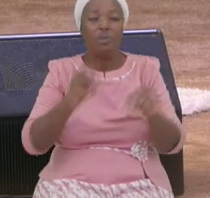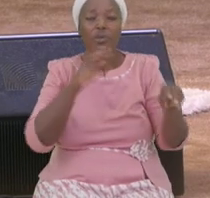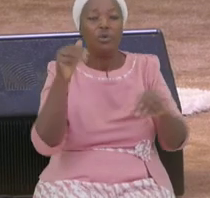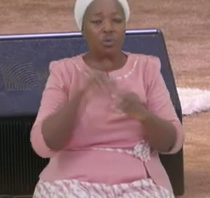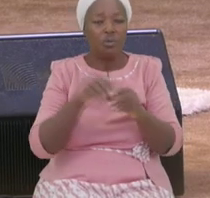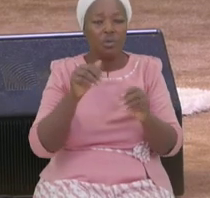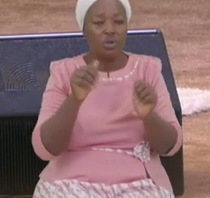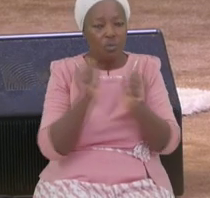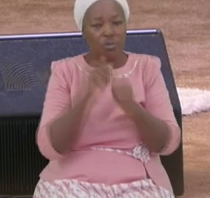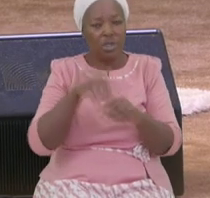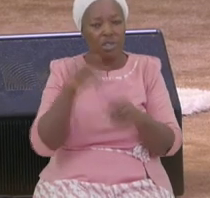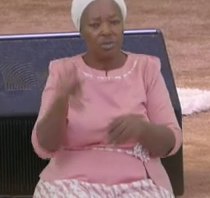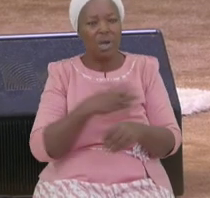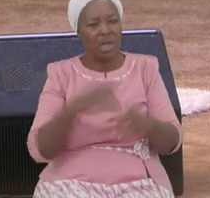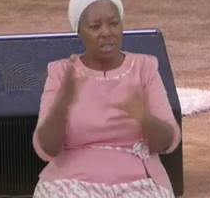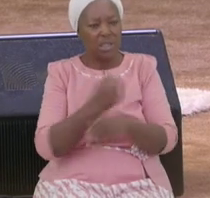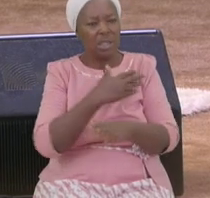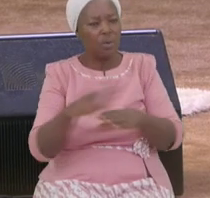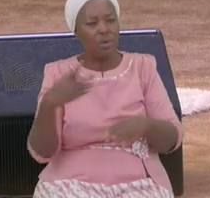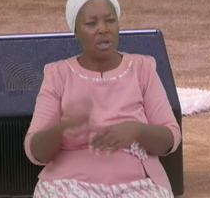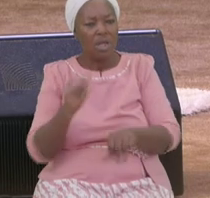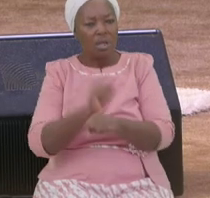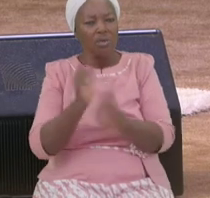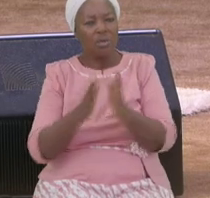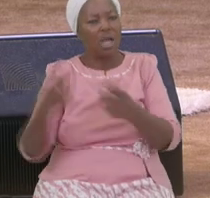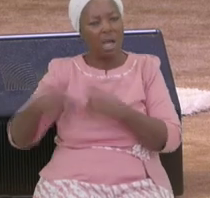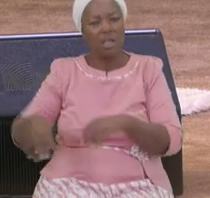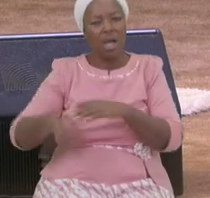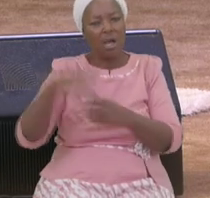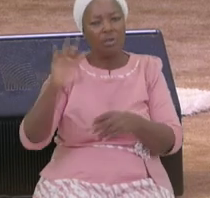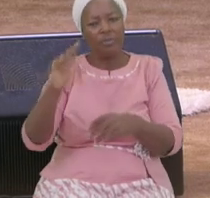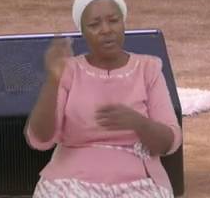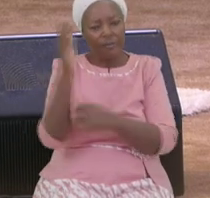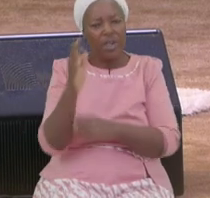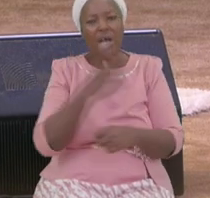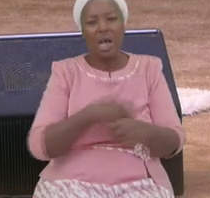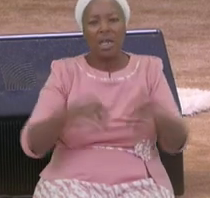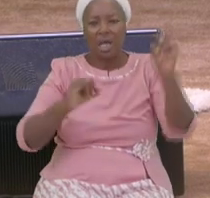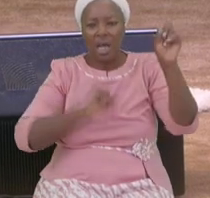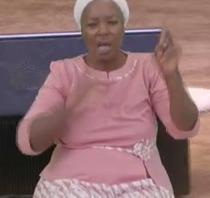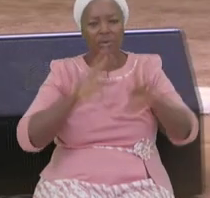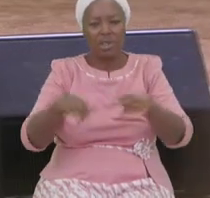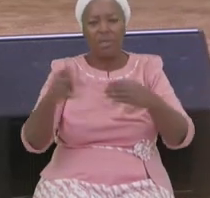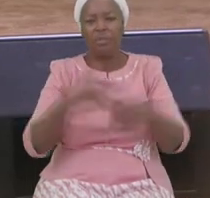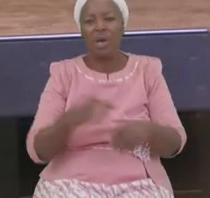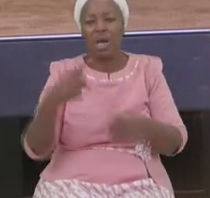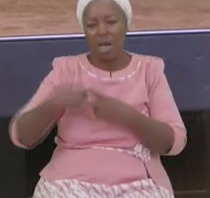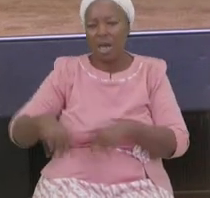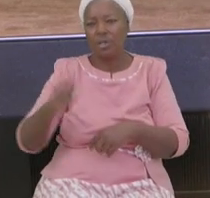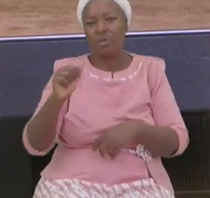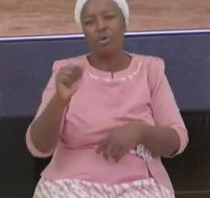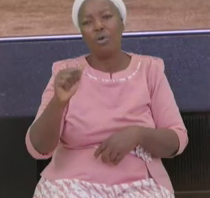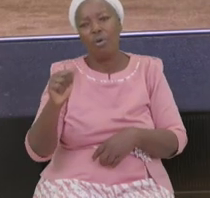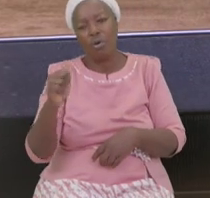will take away the stony heart out of your flesh, and I will give you an heart of